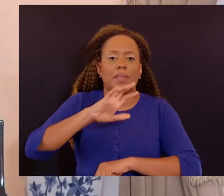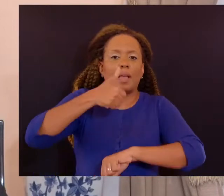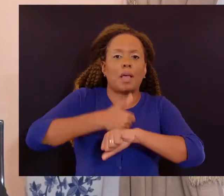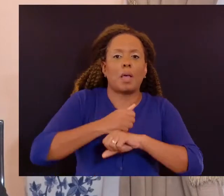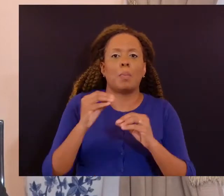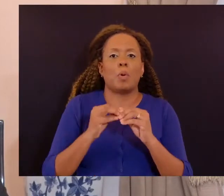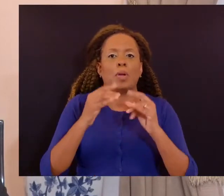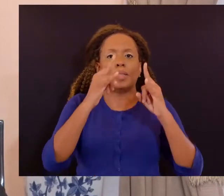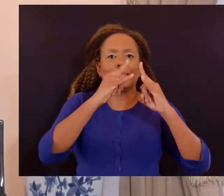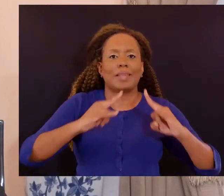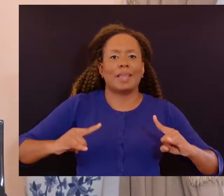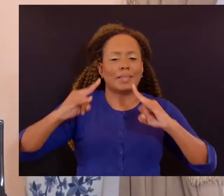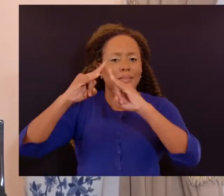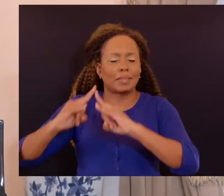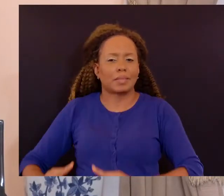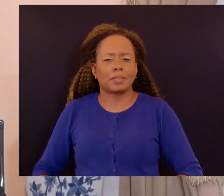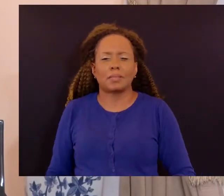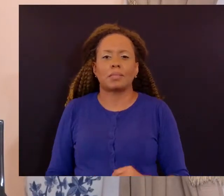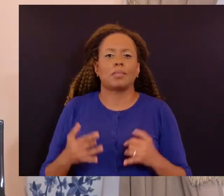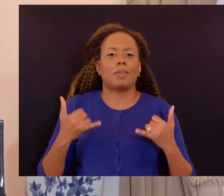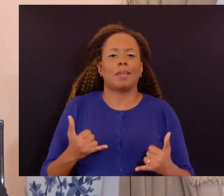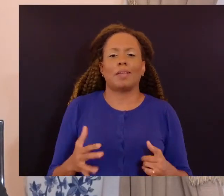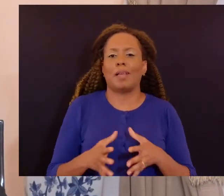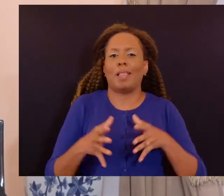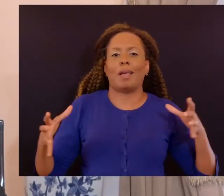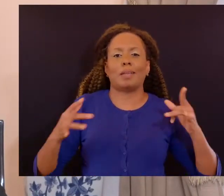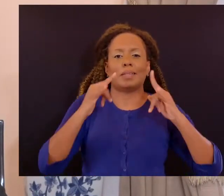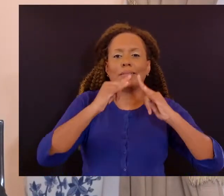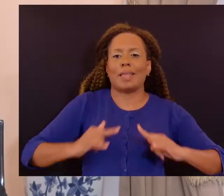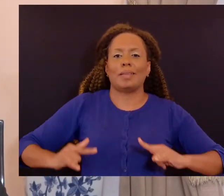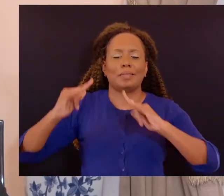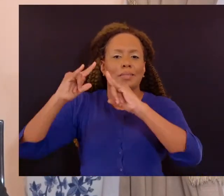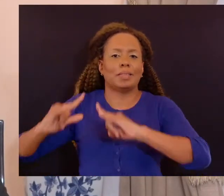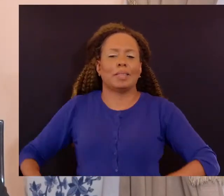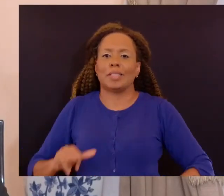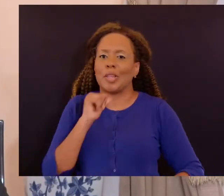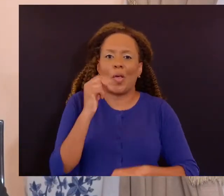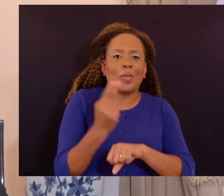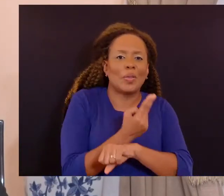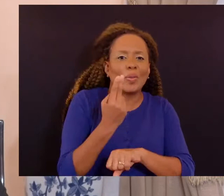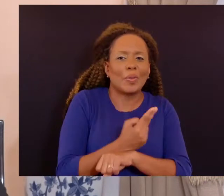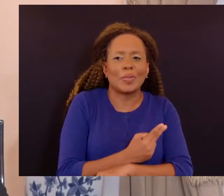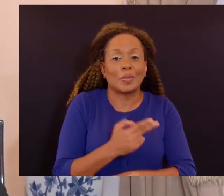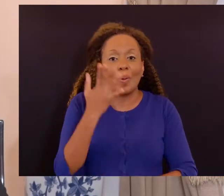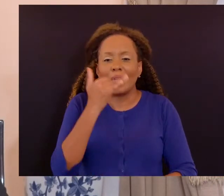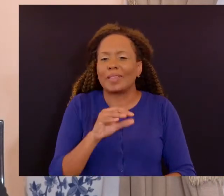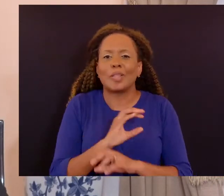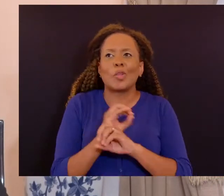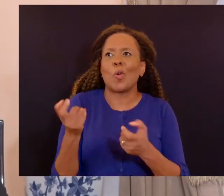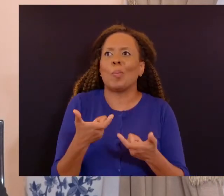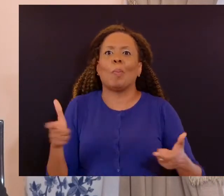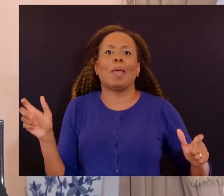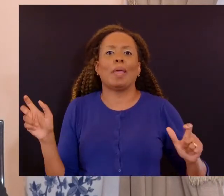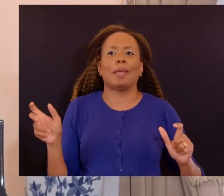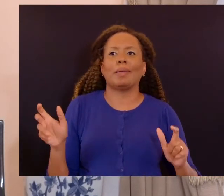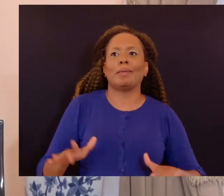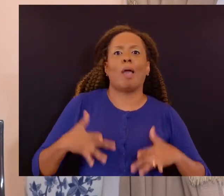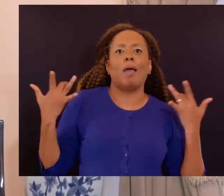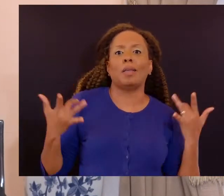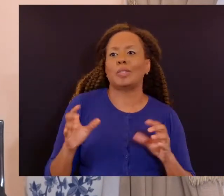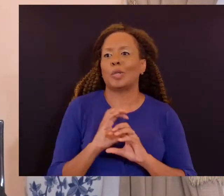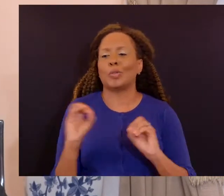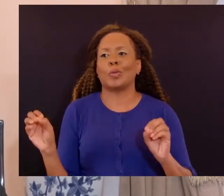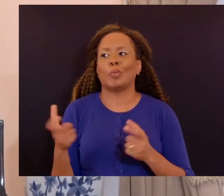are not being used in this environment because they're no large events that are happening. So we've found creative ways to be able to have